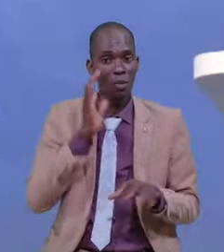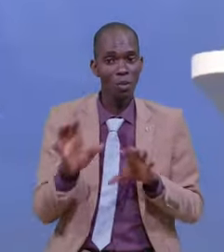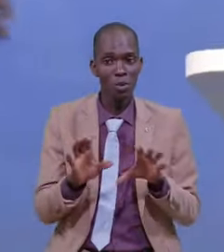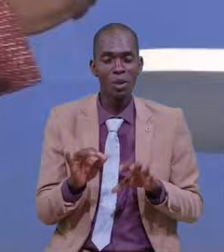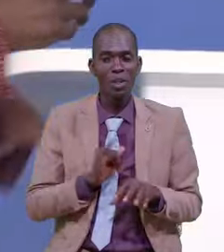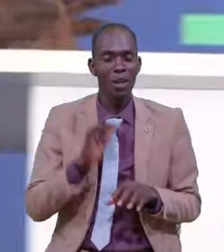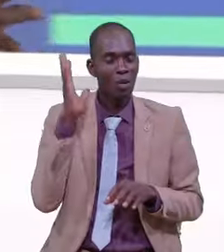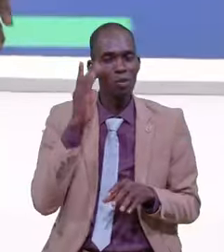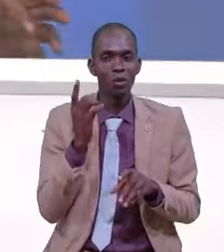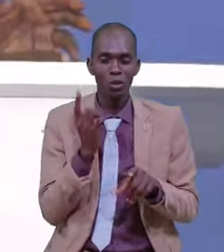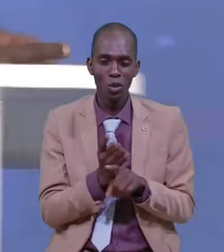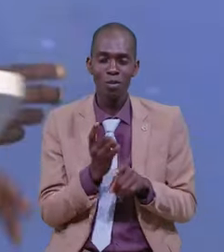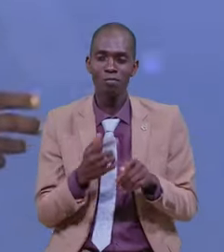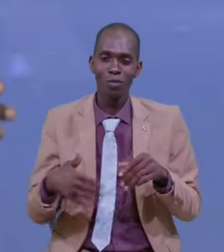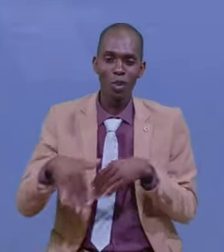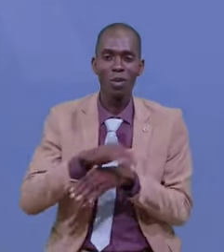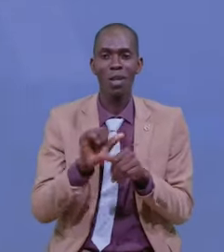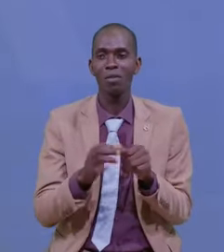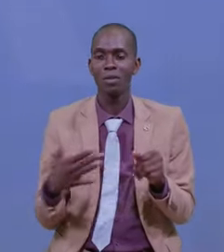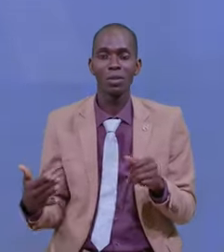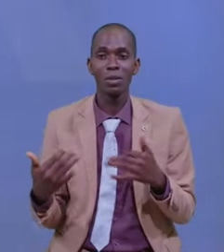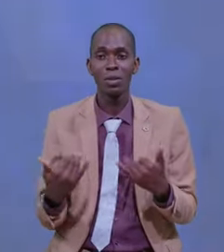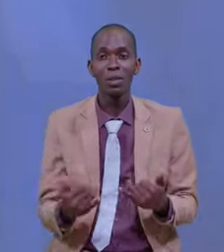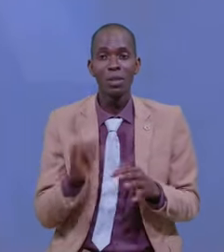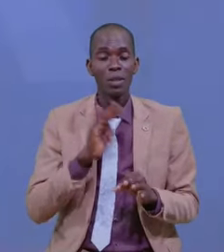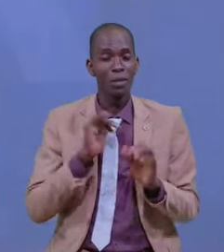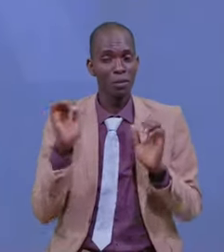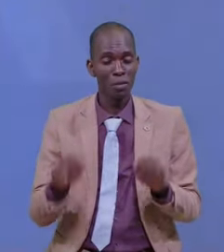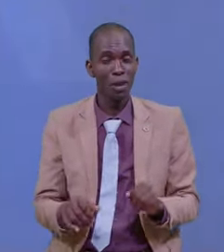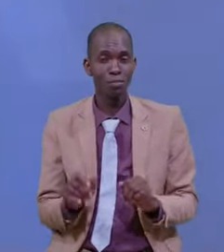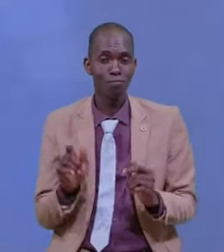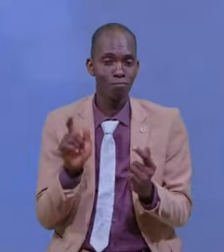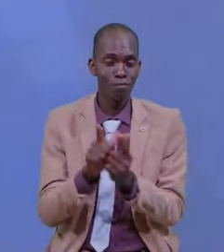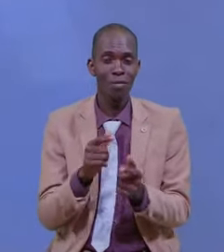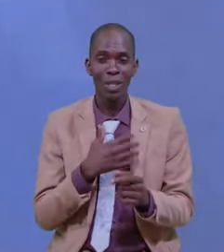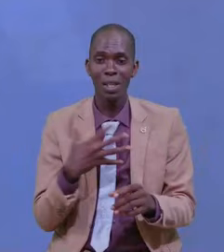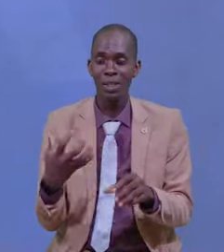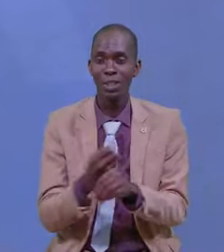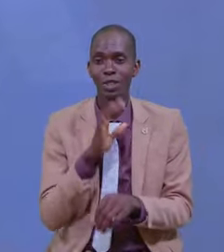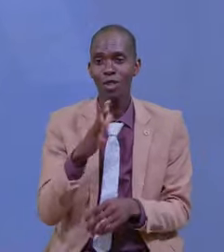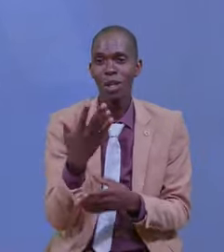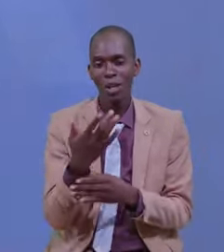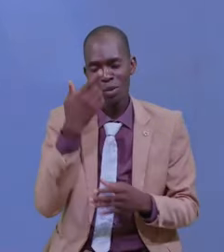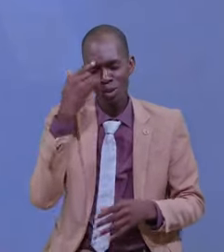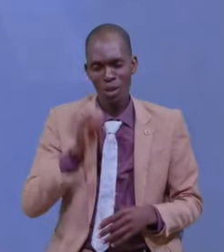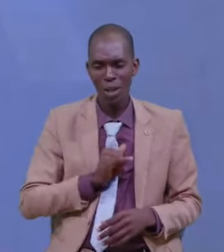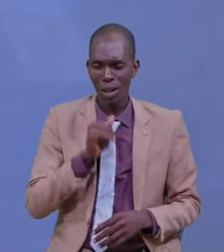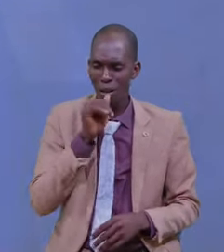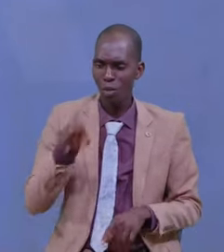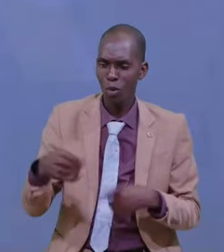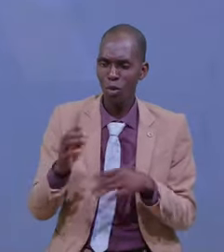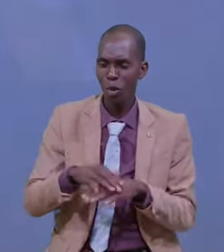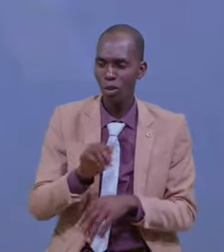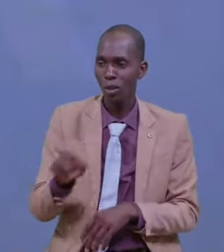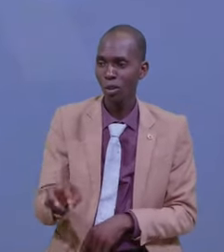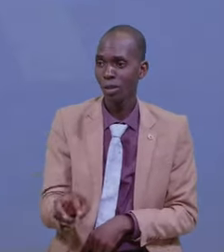up. If I could, I'll take your hand because I'm going on a journey. And in that